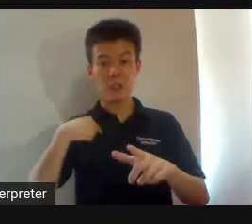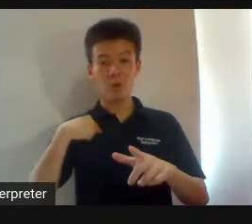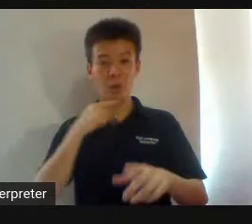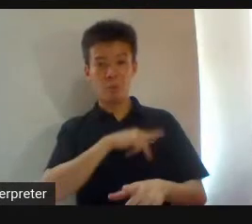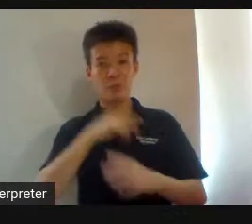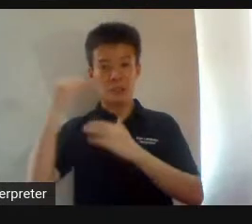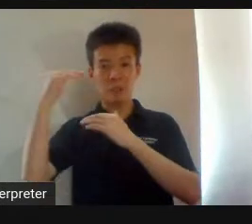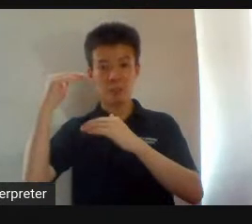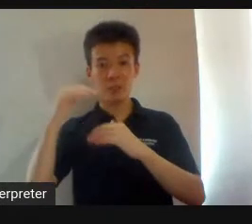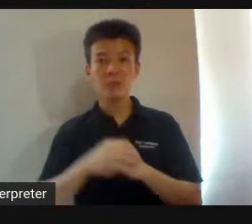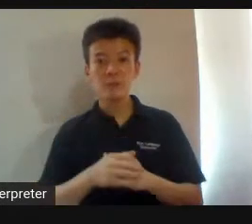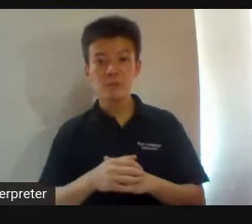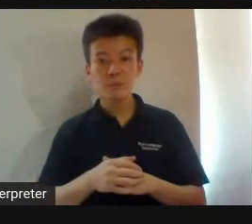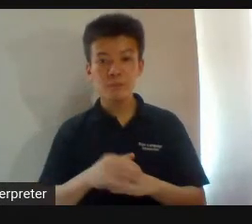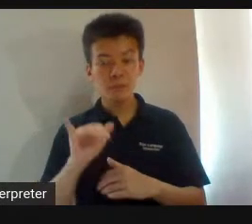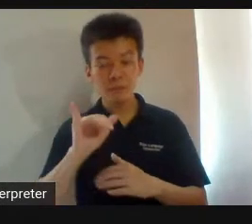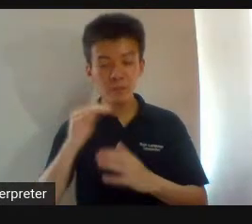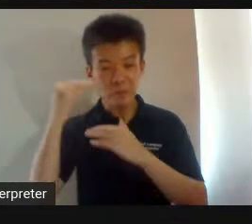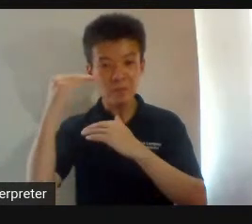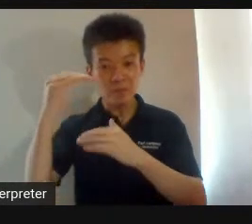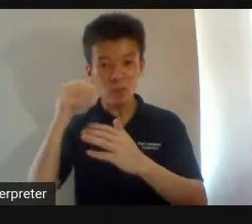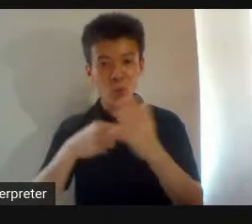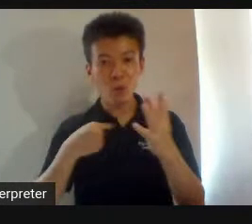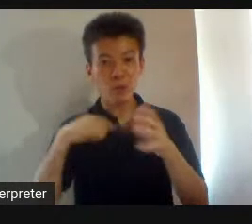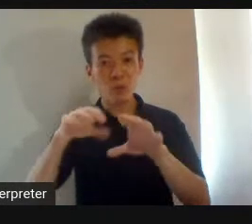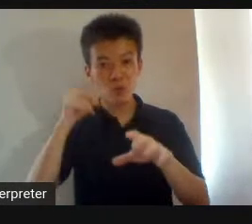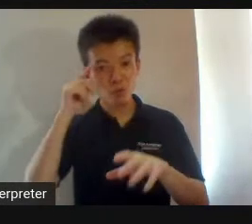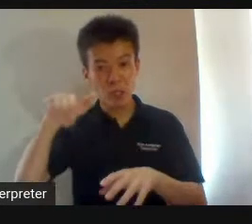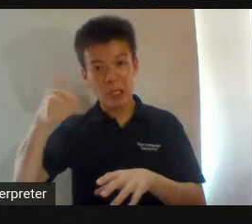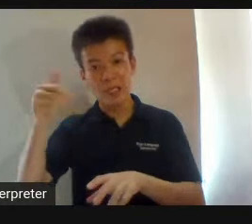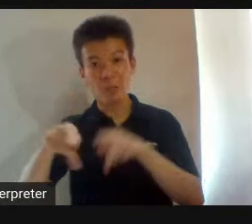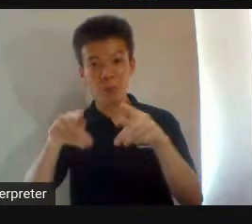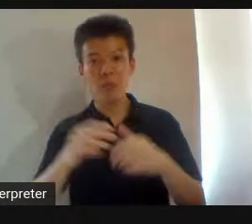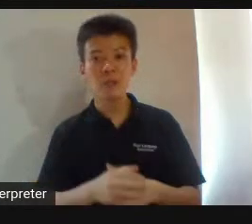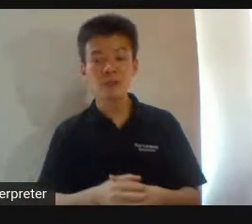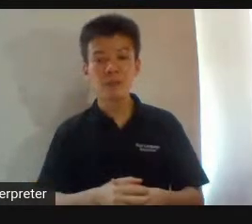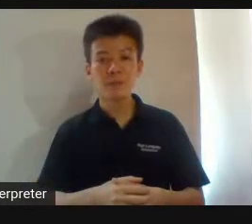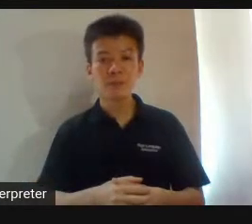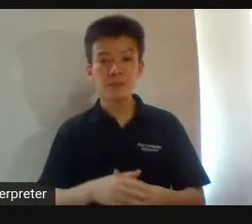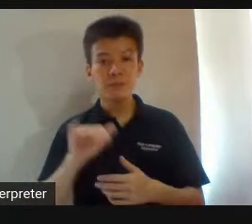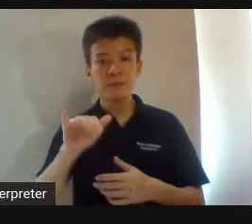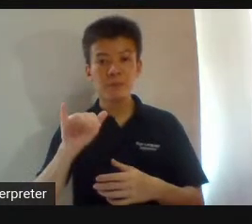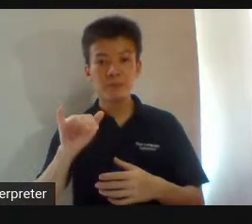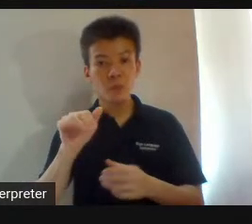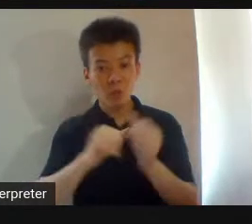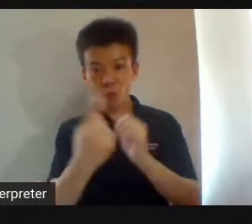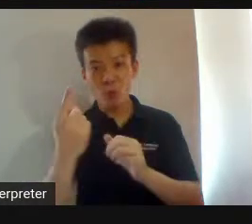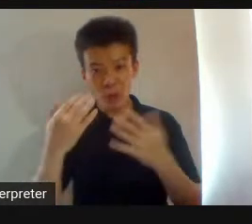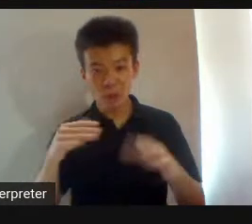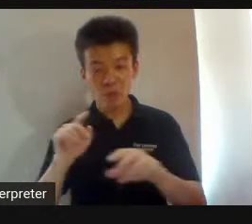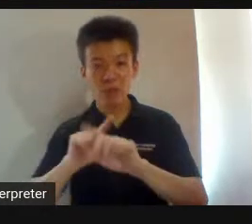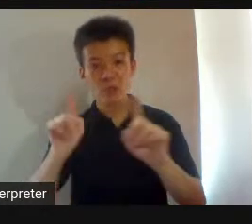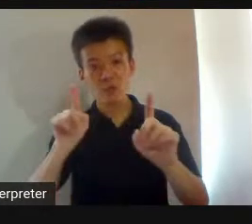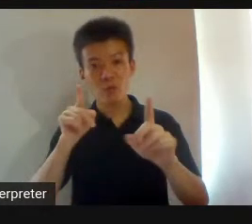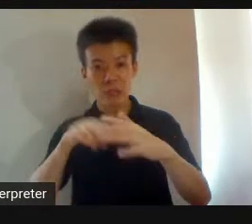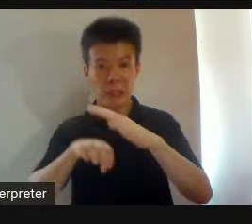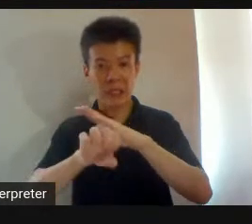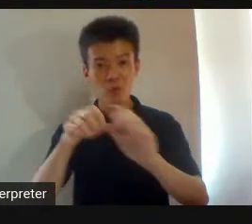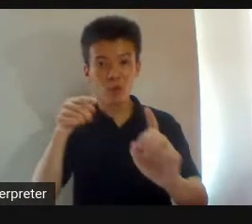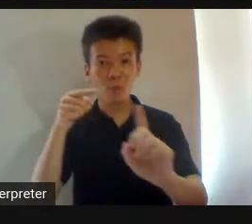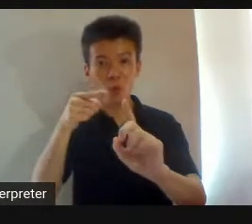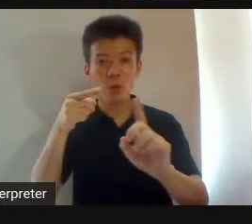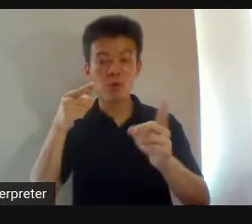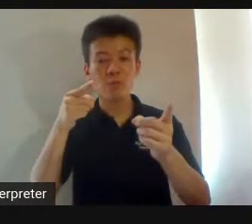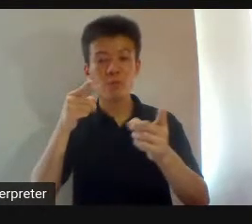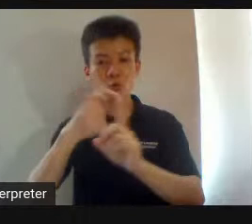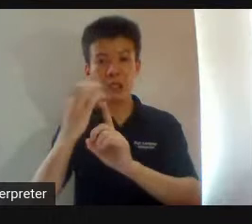personal limitations limit what we can do for other people. Yeah, everyone has different entry points to a